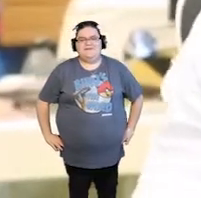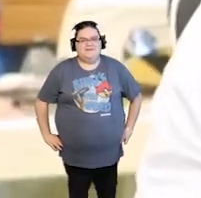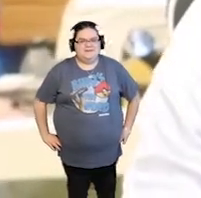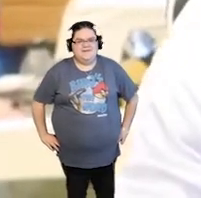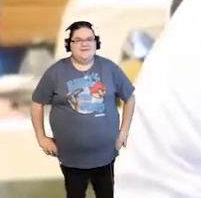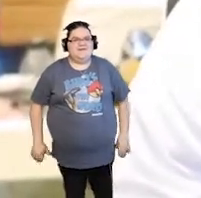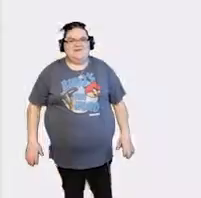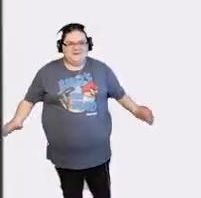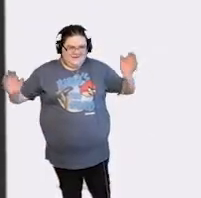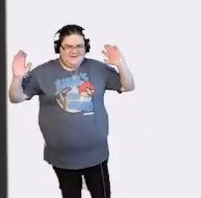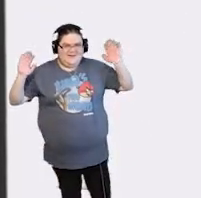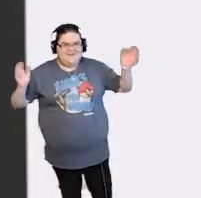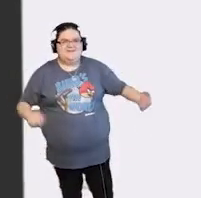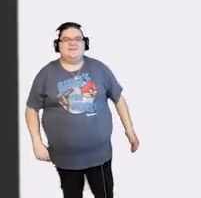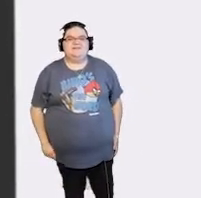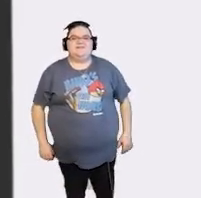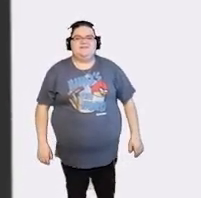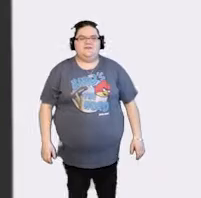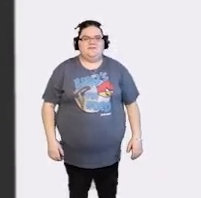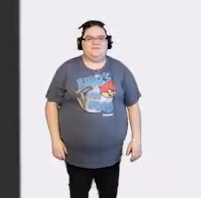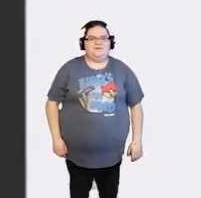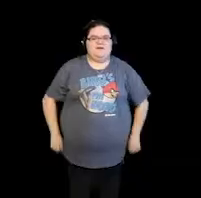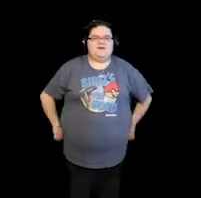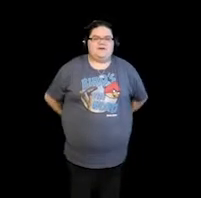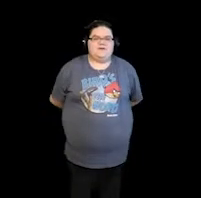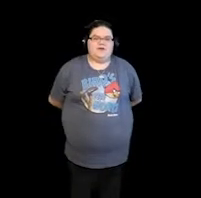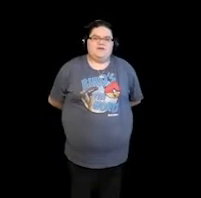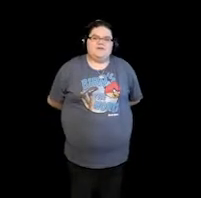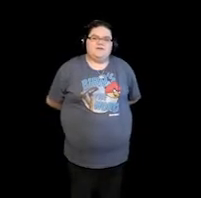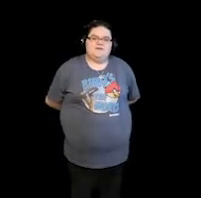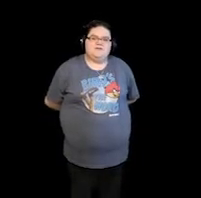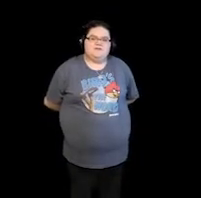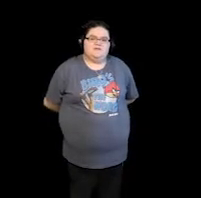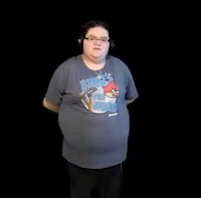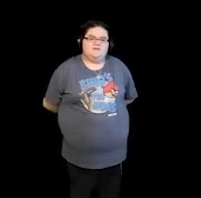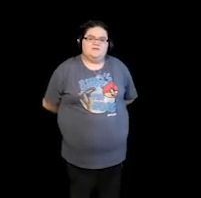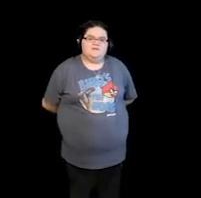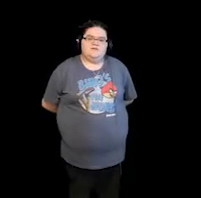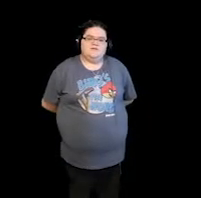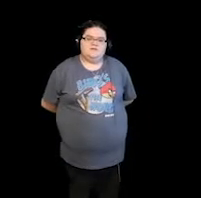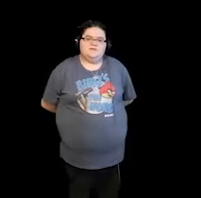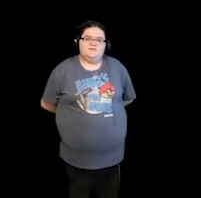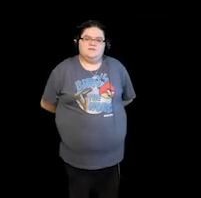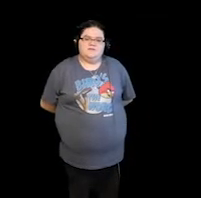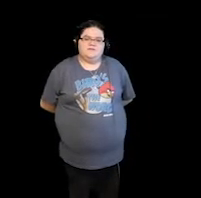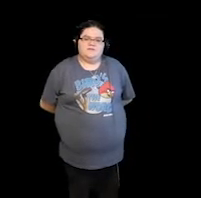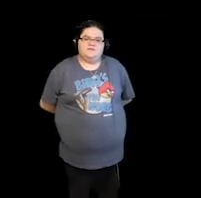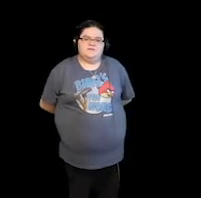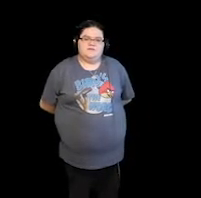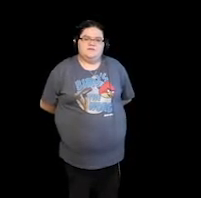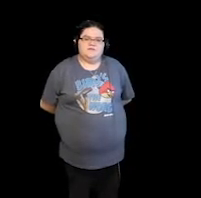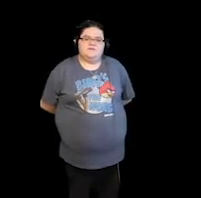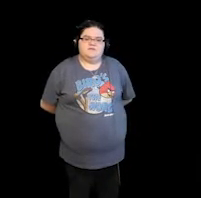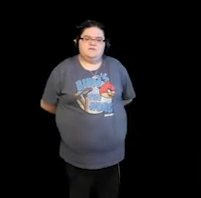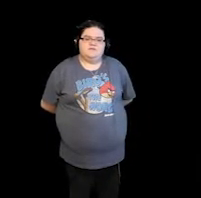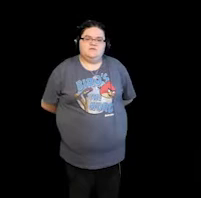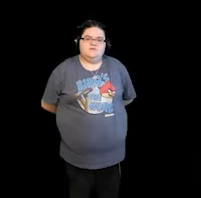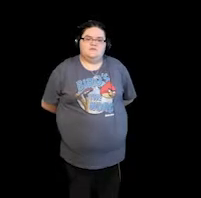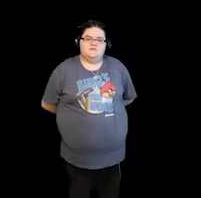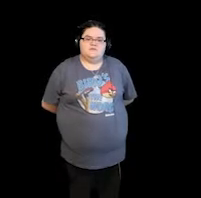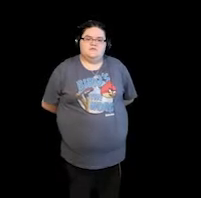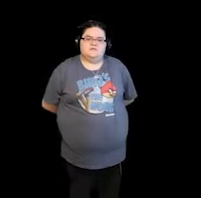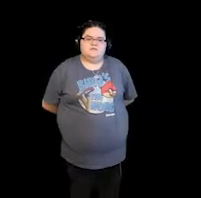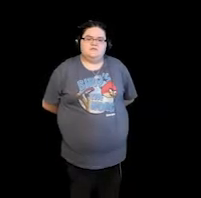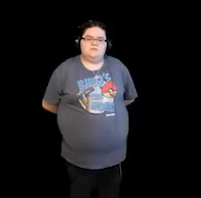Yeah, let's do this. A simple request. Okay. Hey, JJ, I don't know if you'll see this, but if you do, I am currently taking a